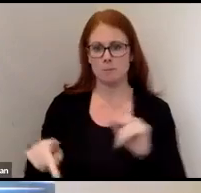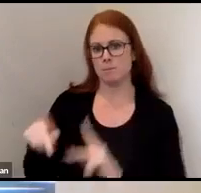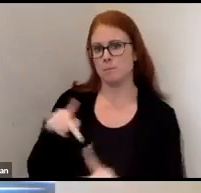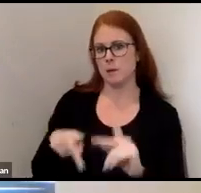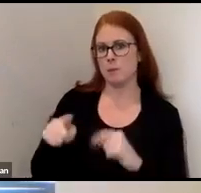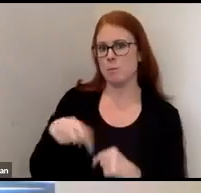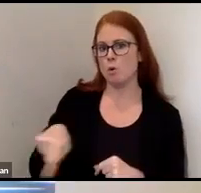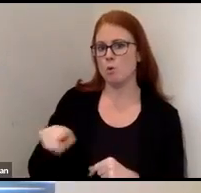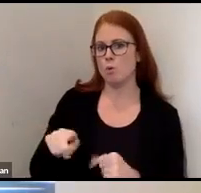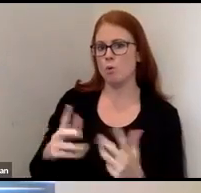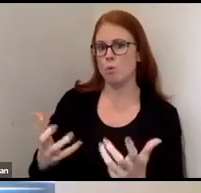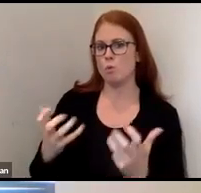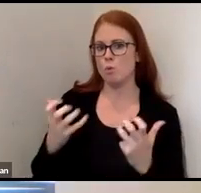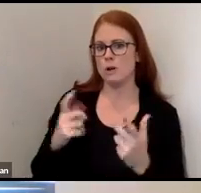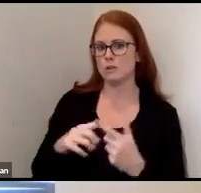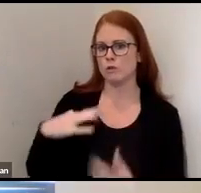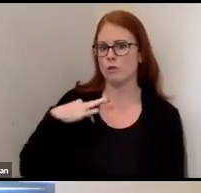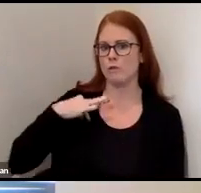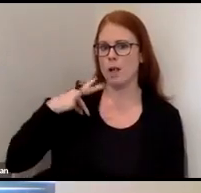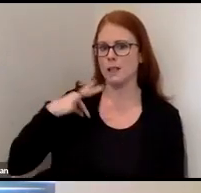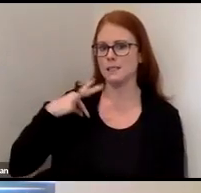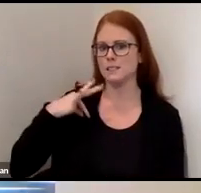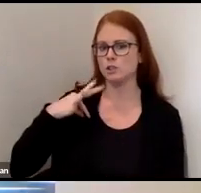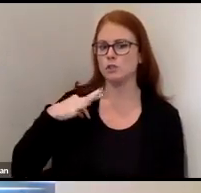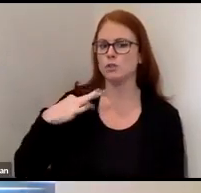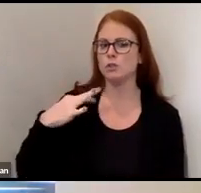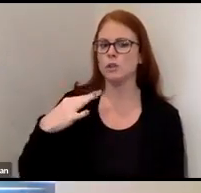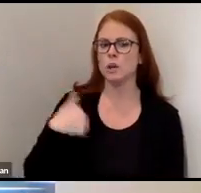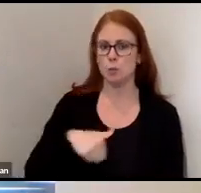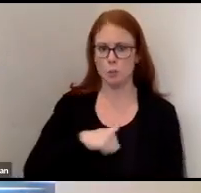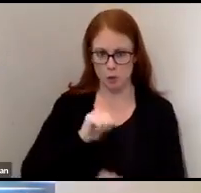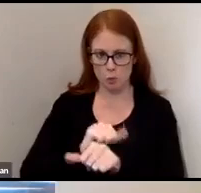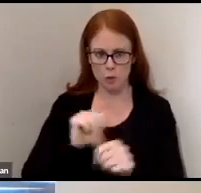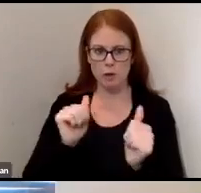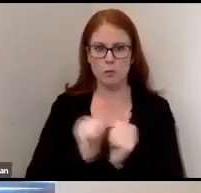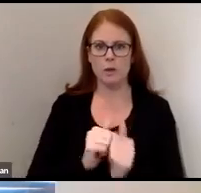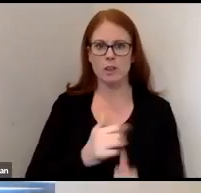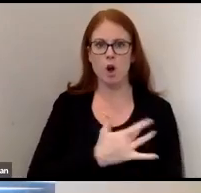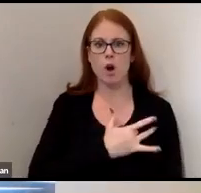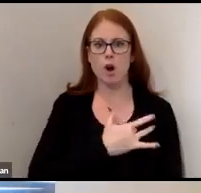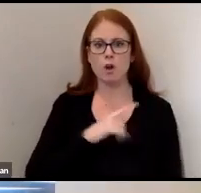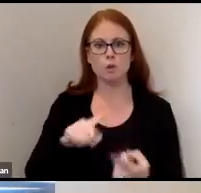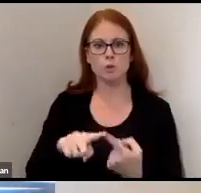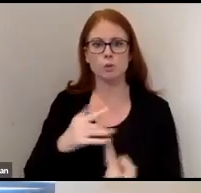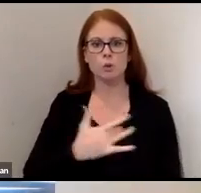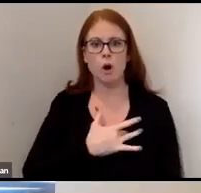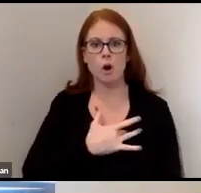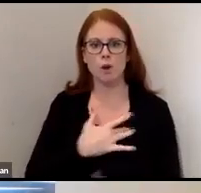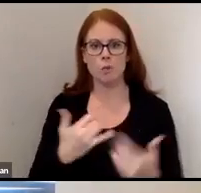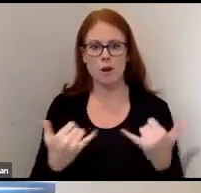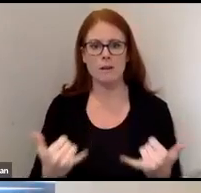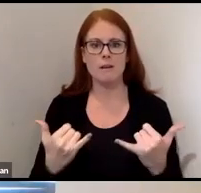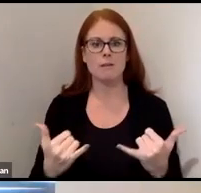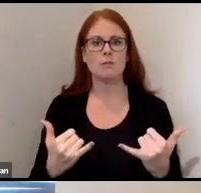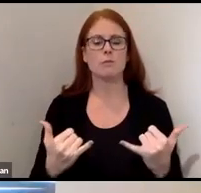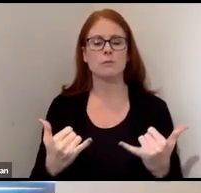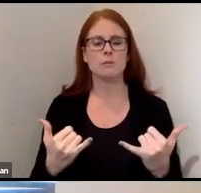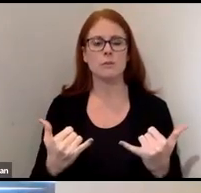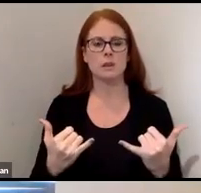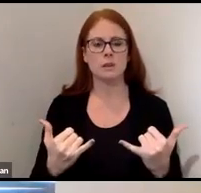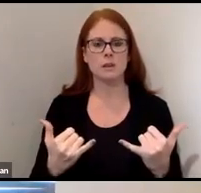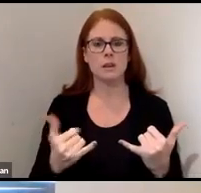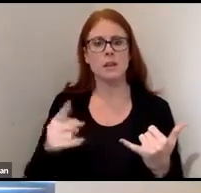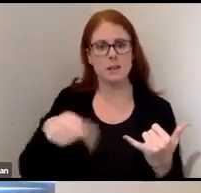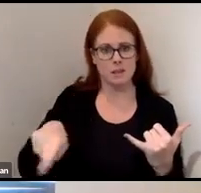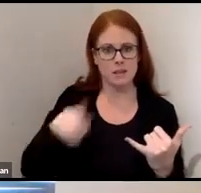wanting to volunteer. We are working with Heart to Heart right now, and